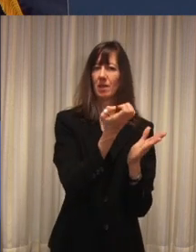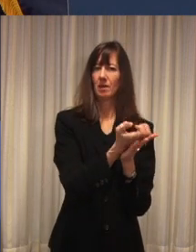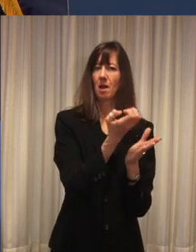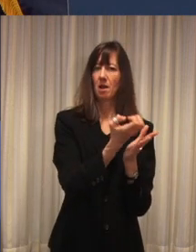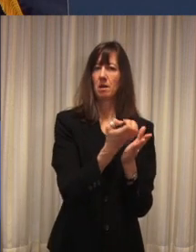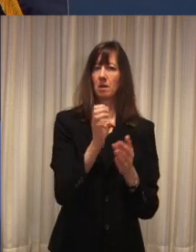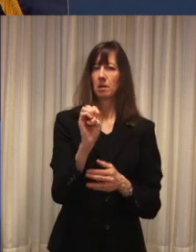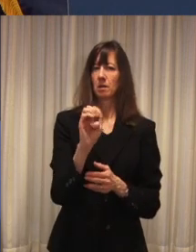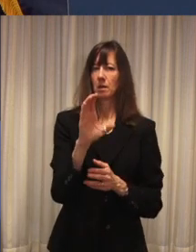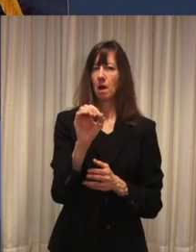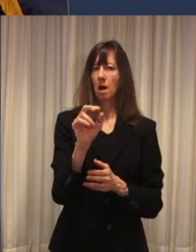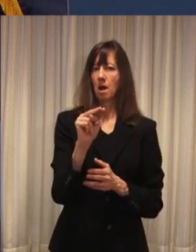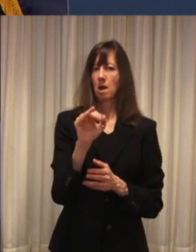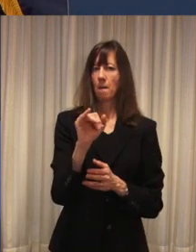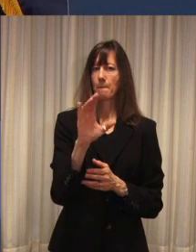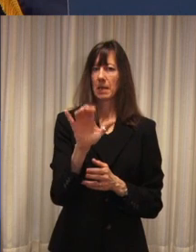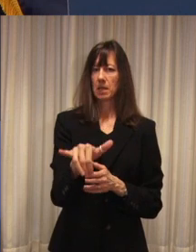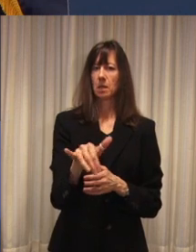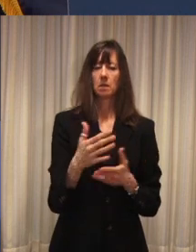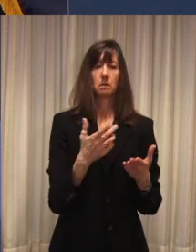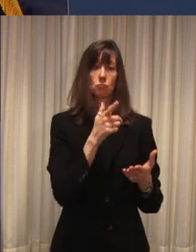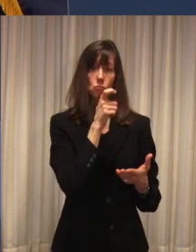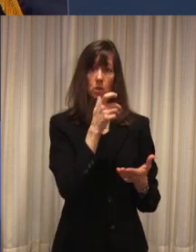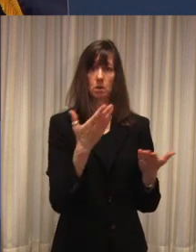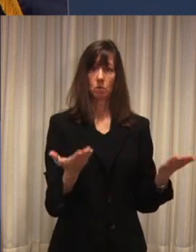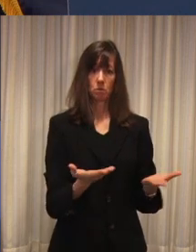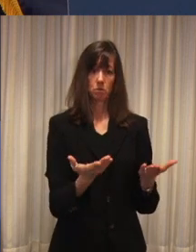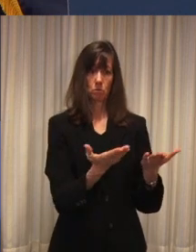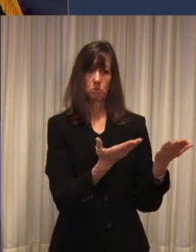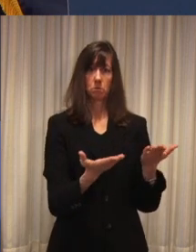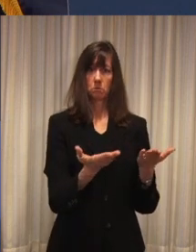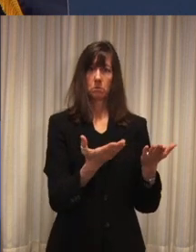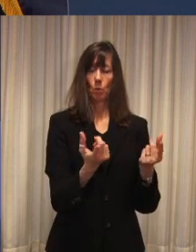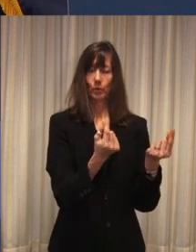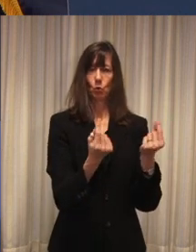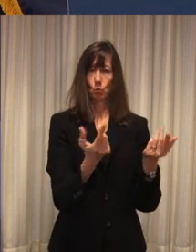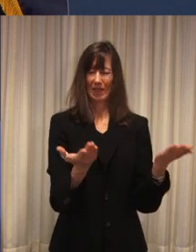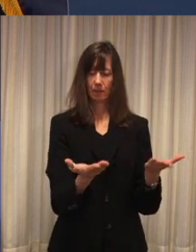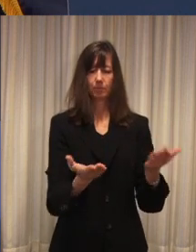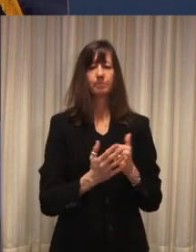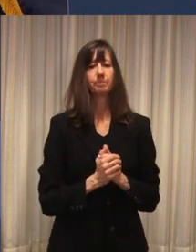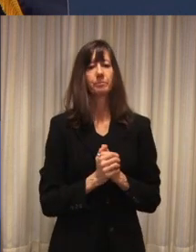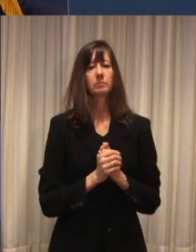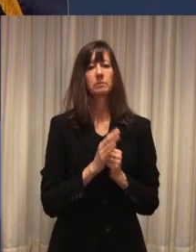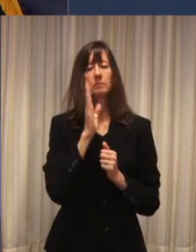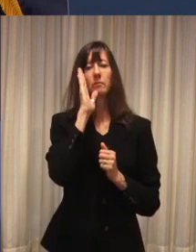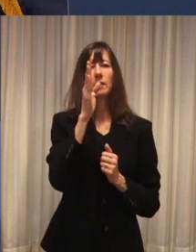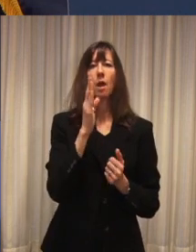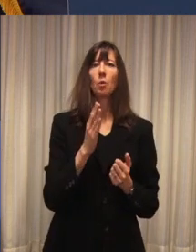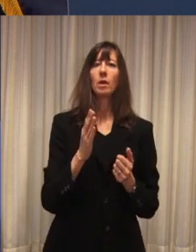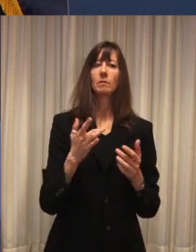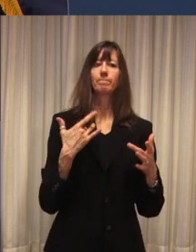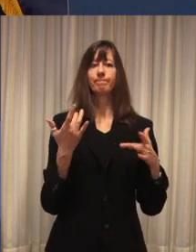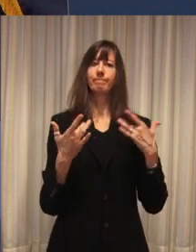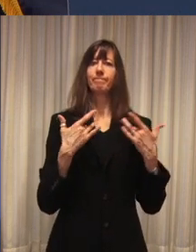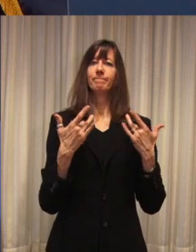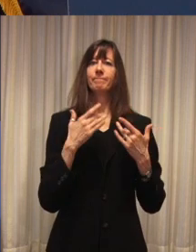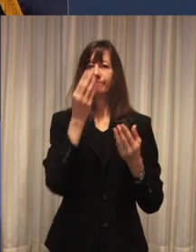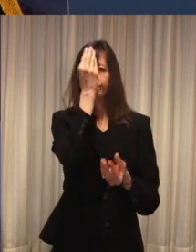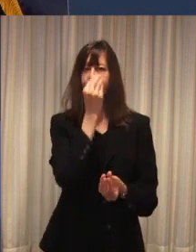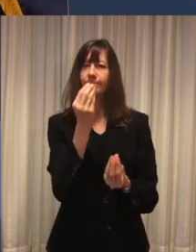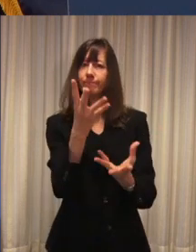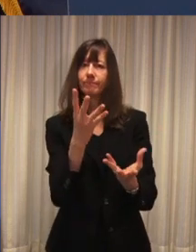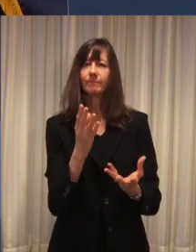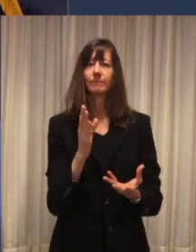very excited to roll out our resilience economic plan, and I'll talk through the details. But the key pieces